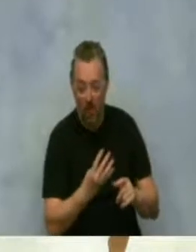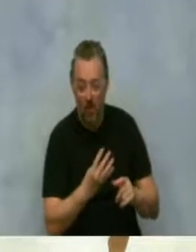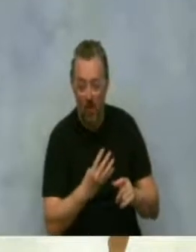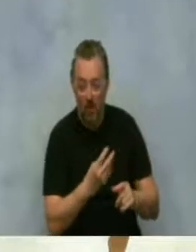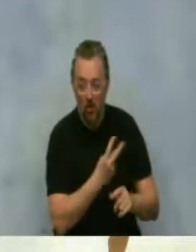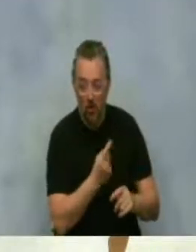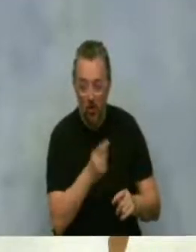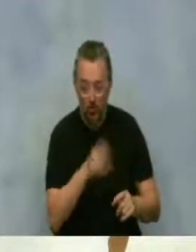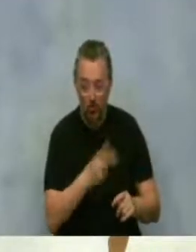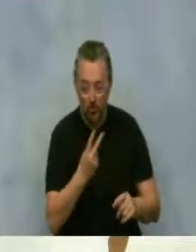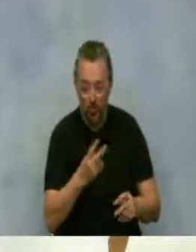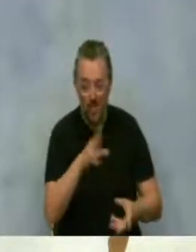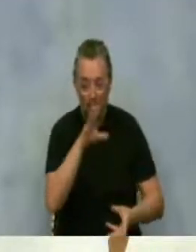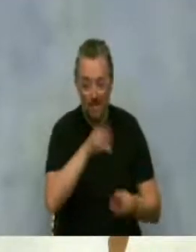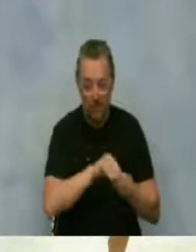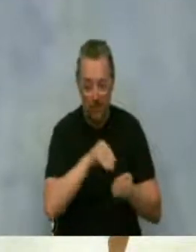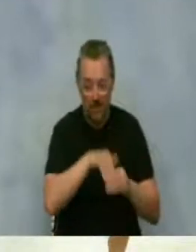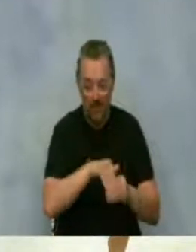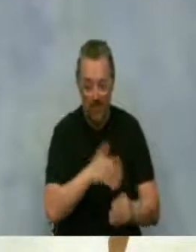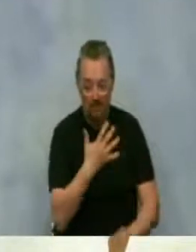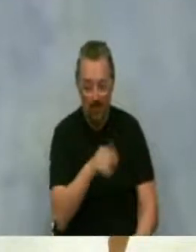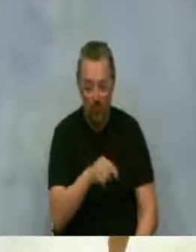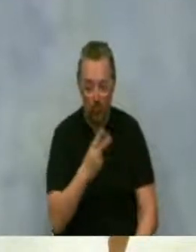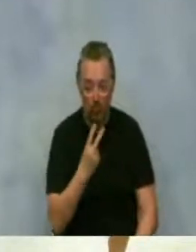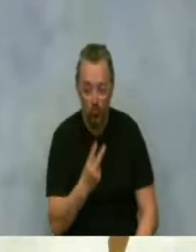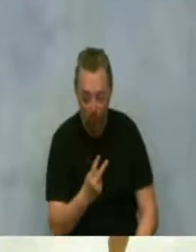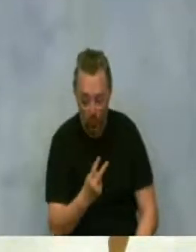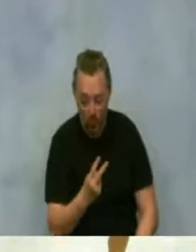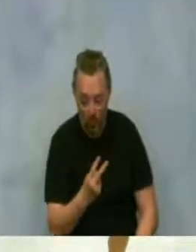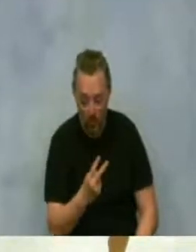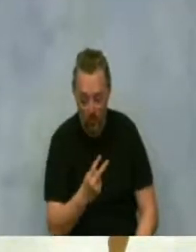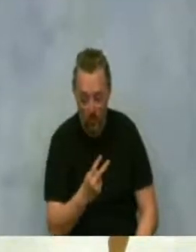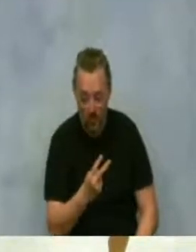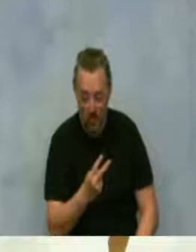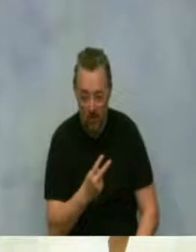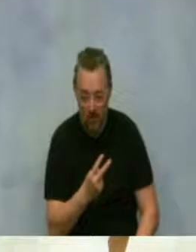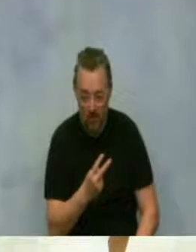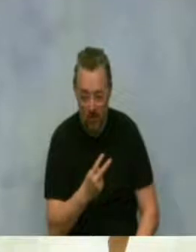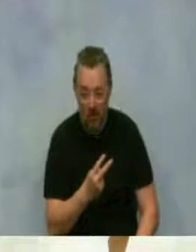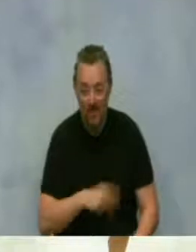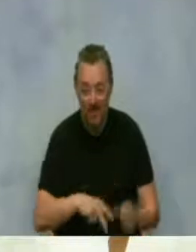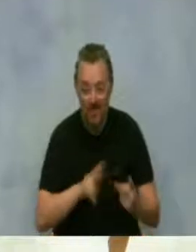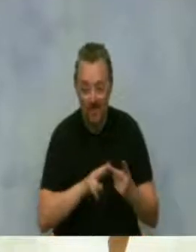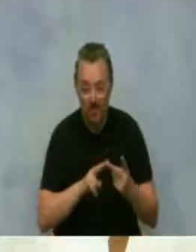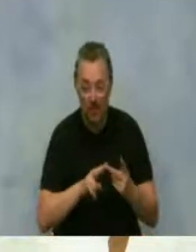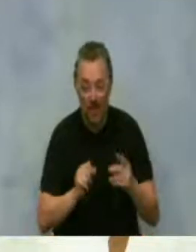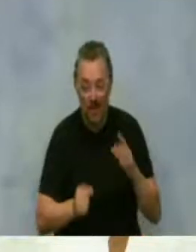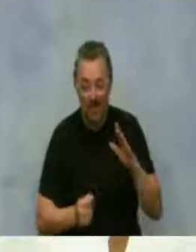is summarised at 5.2 and attached Appendix 2 of the report be noted. Secondly, that the key